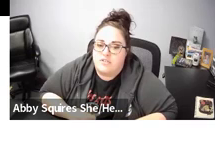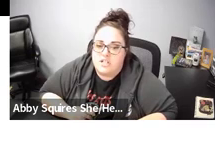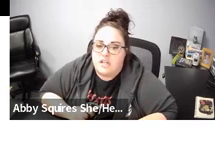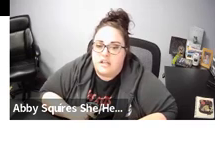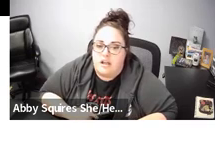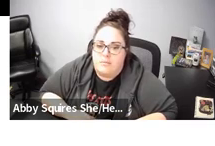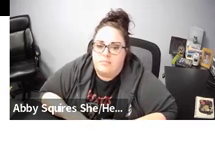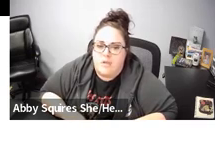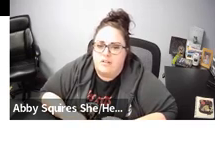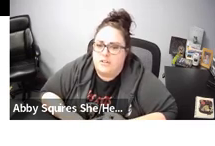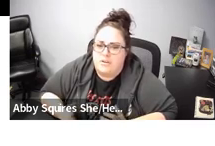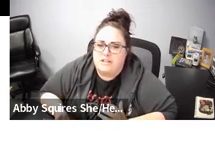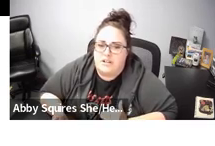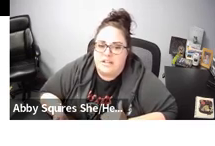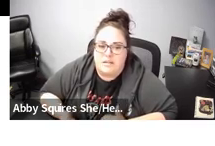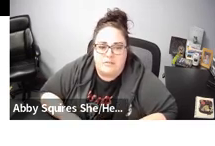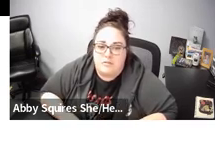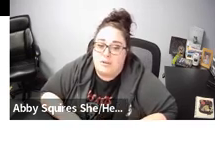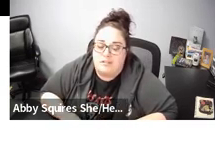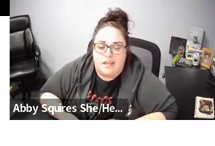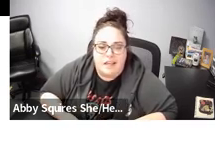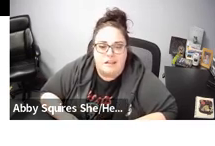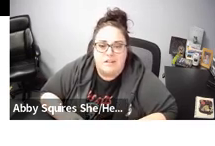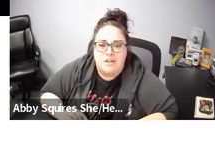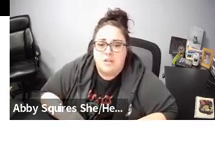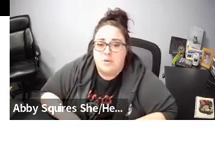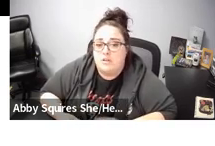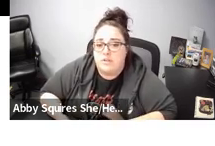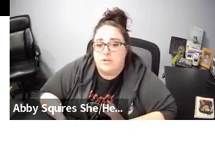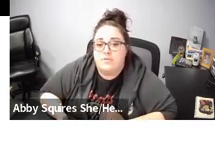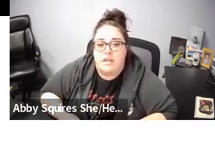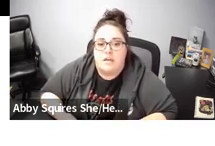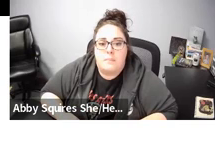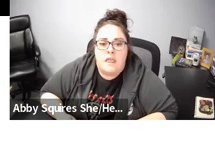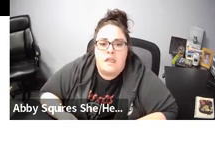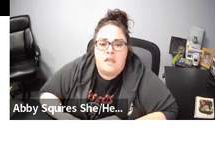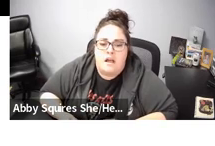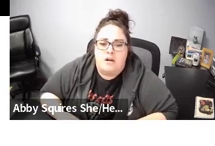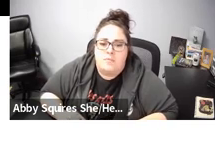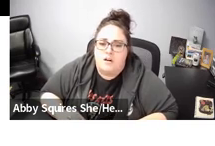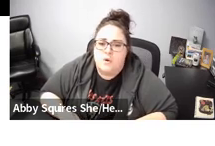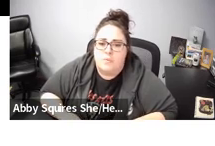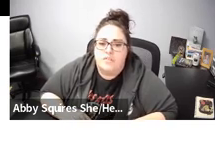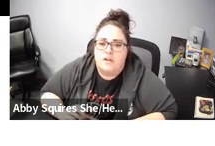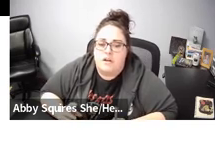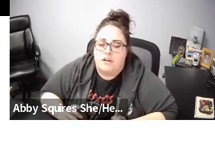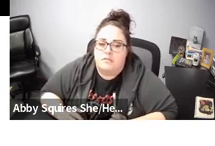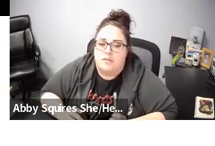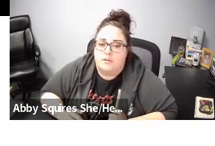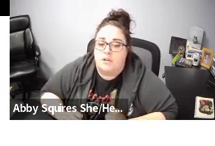super stretchy, and all of their products are antimicrobial, and you can reuse them. Also